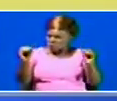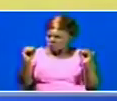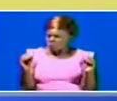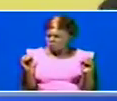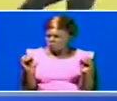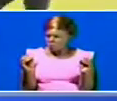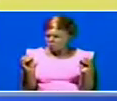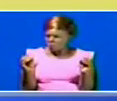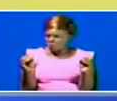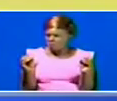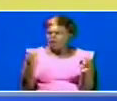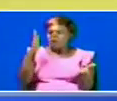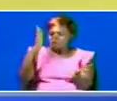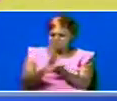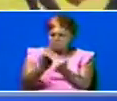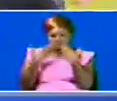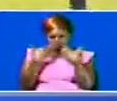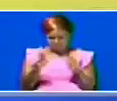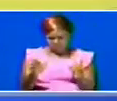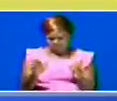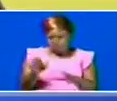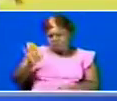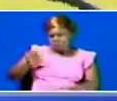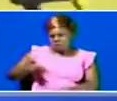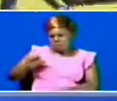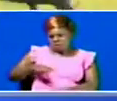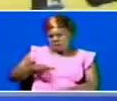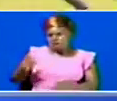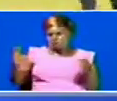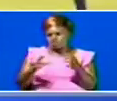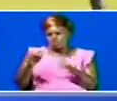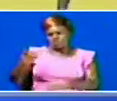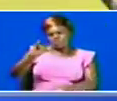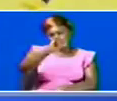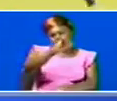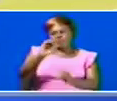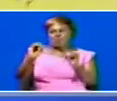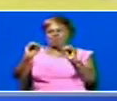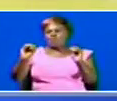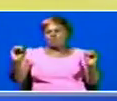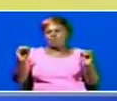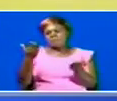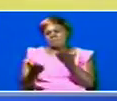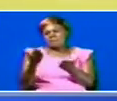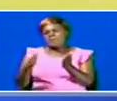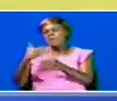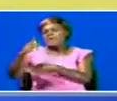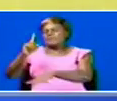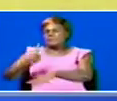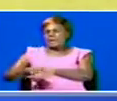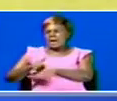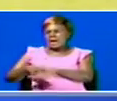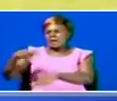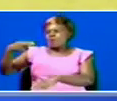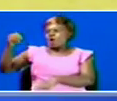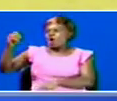tomorrow? I can confirm that we're not able to support the women to go this time around, but we're looking at taking them to Hong Kong, where we